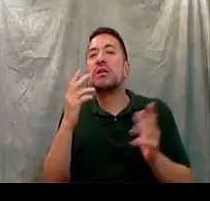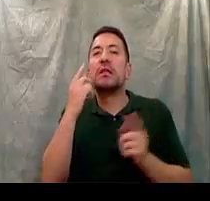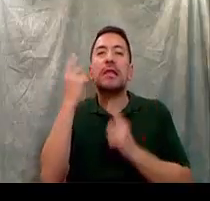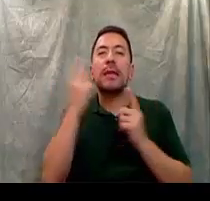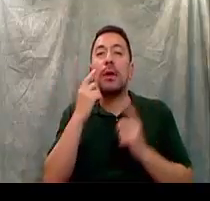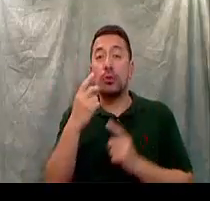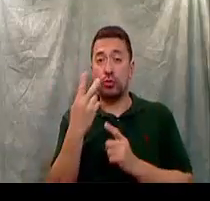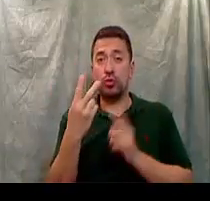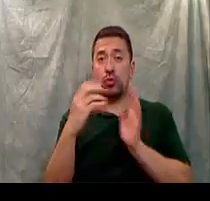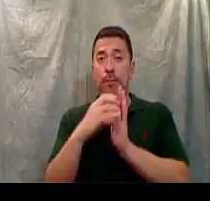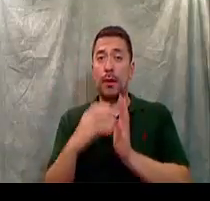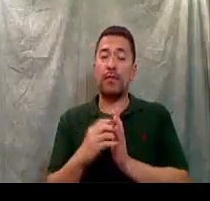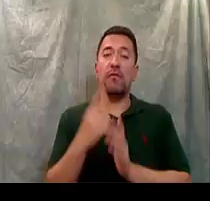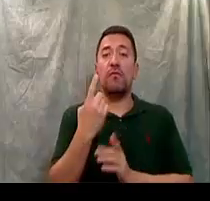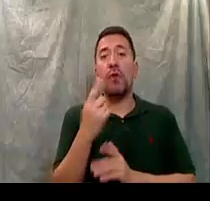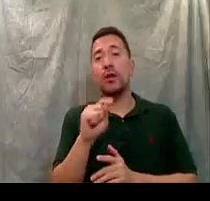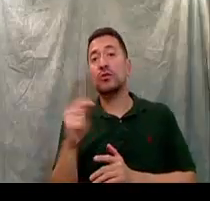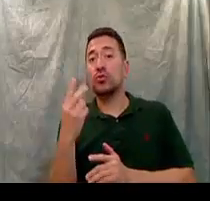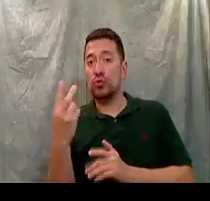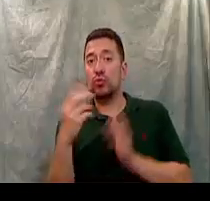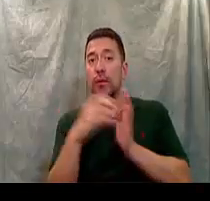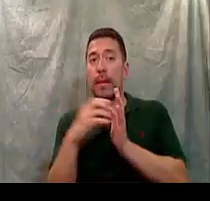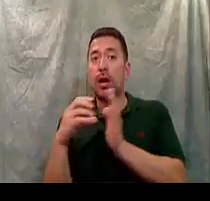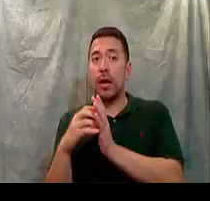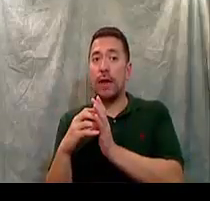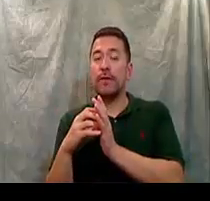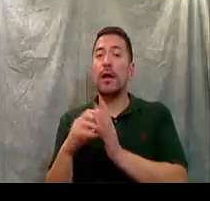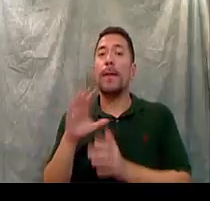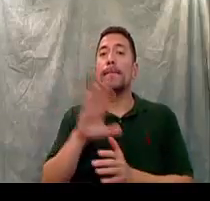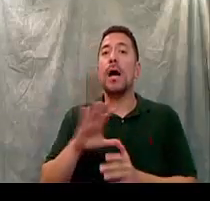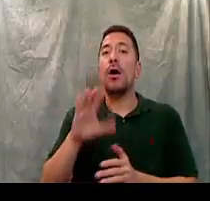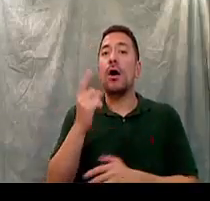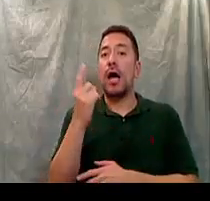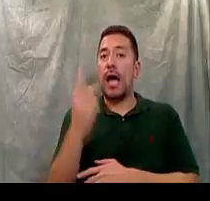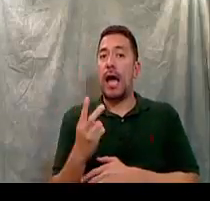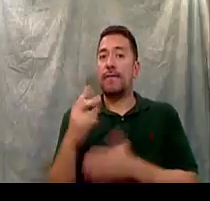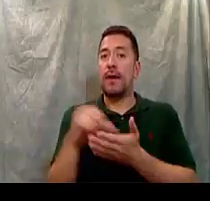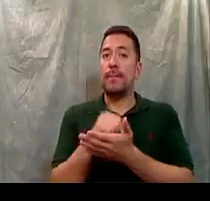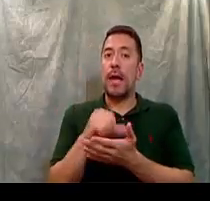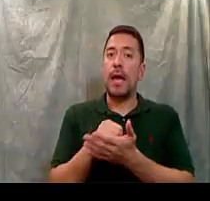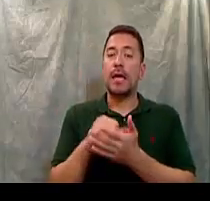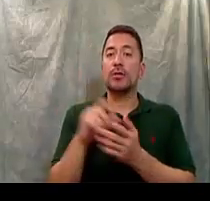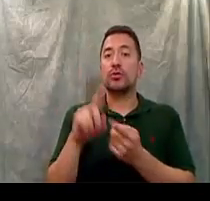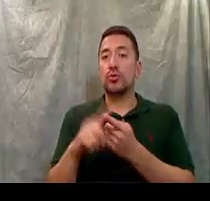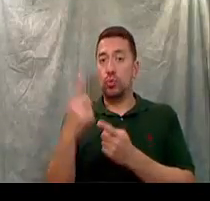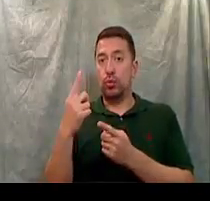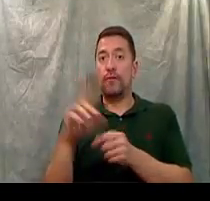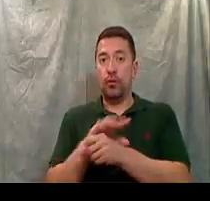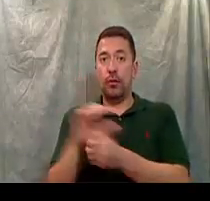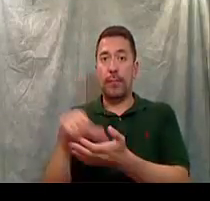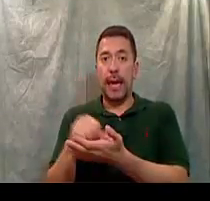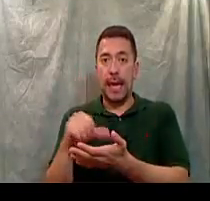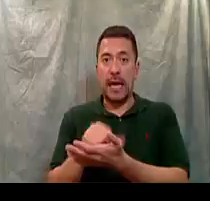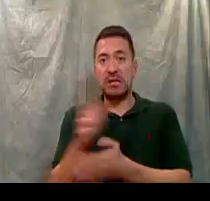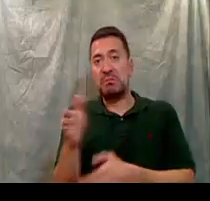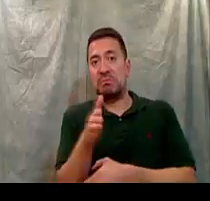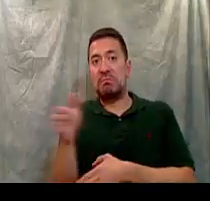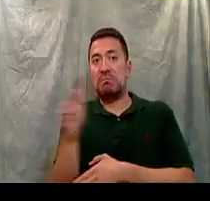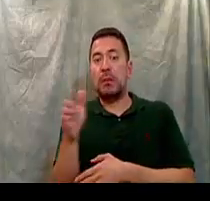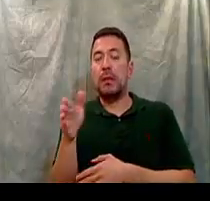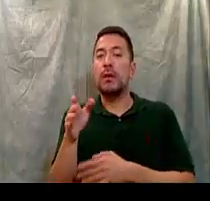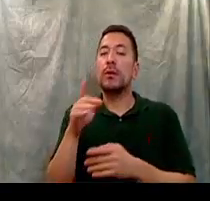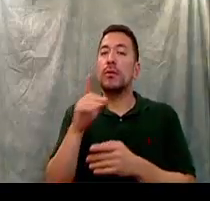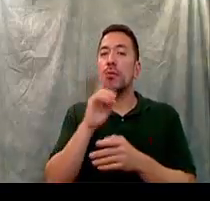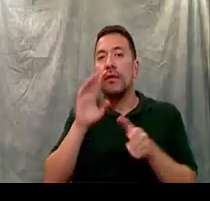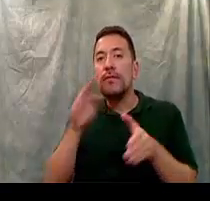paragraphs, 1 to 2 paragraphs, half a page to a page, where you are